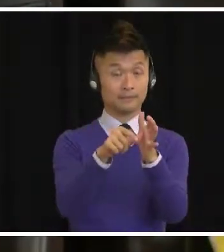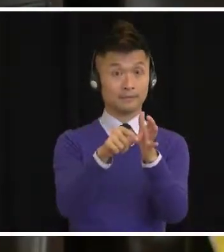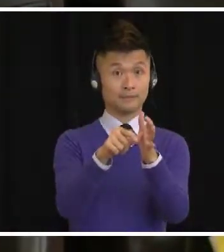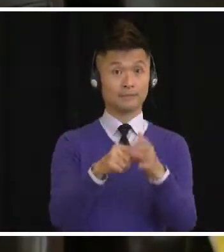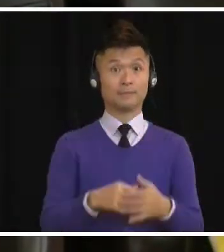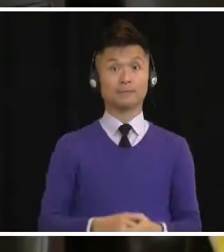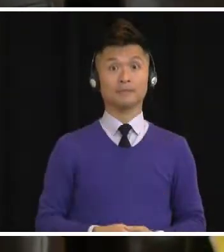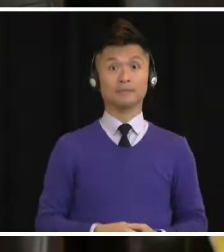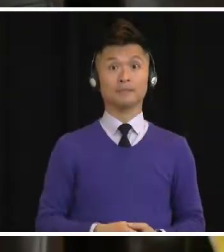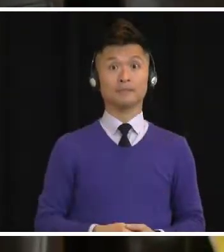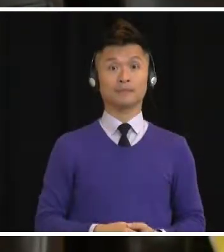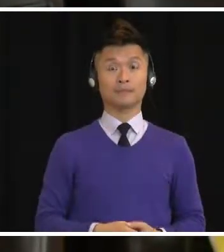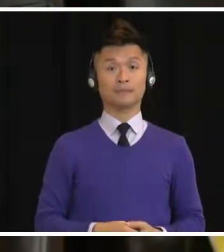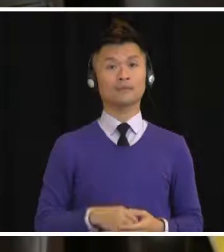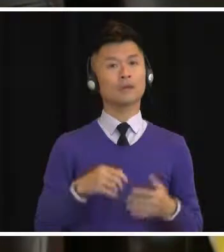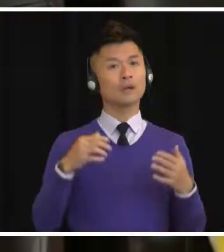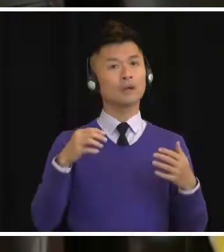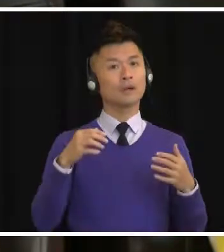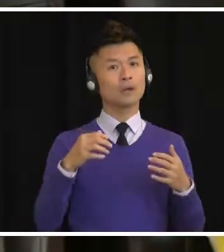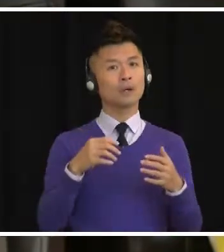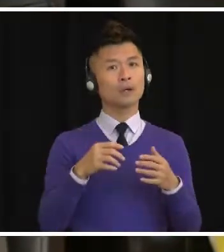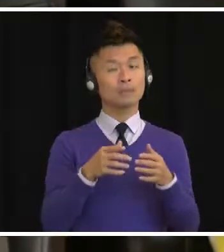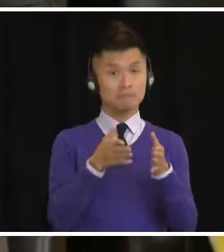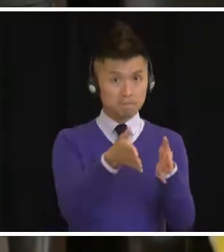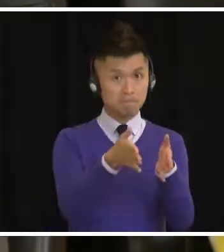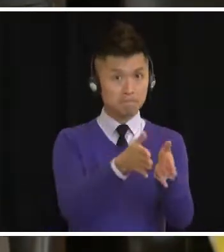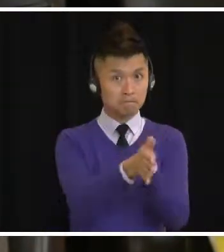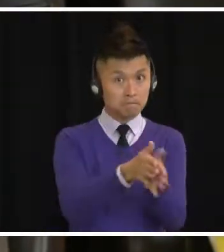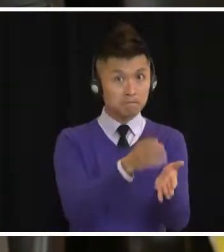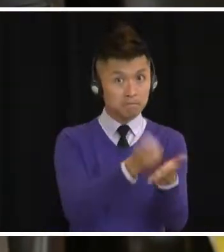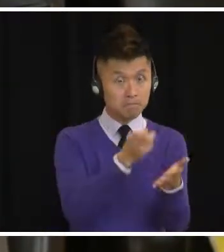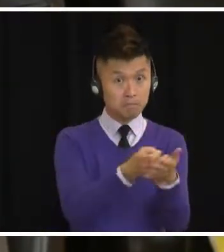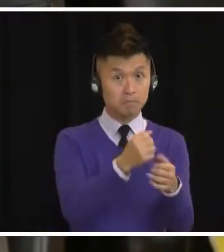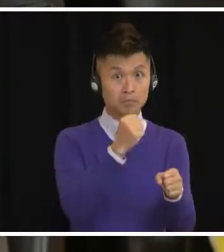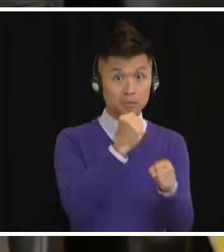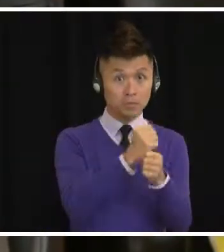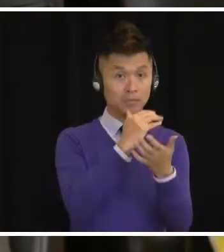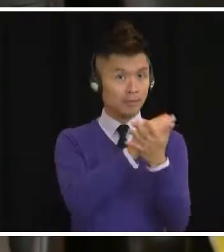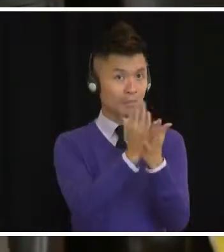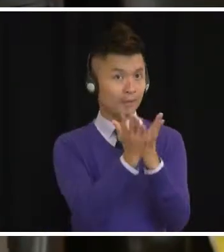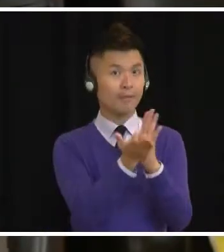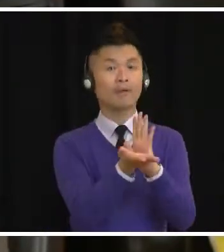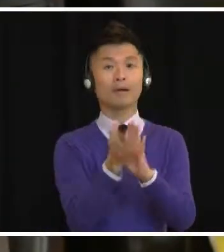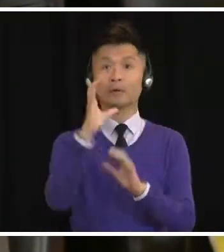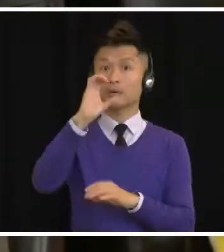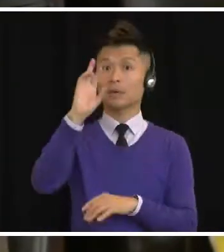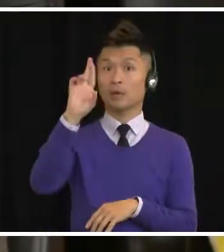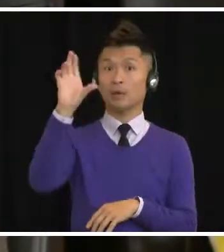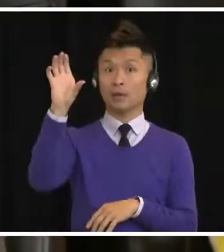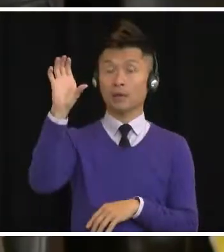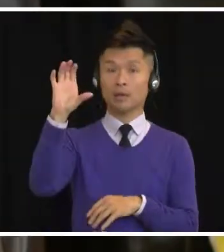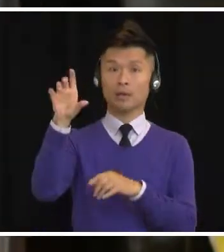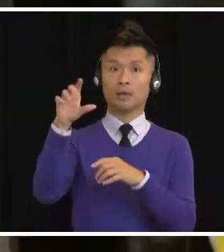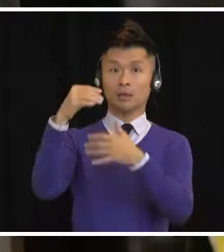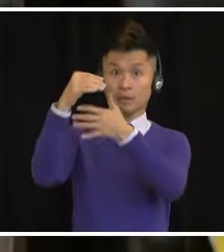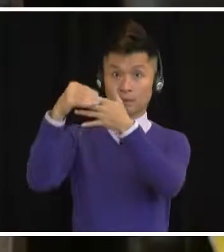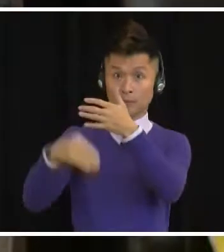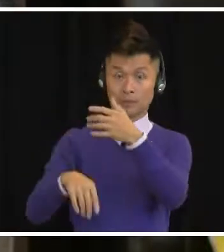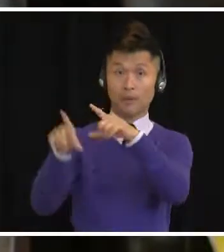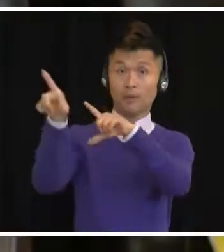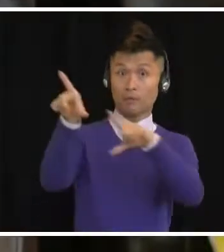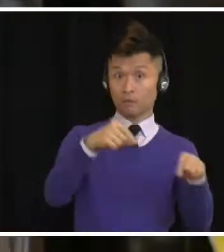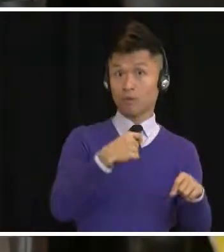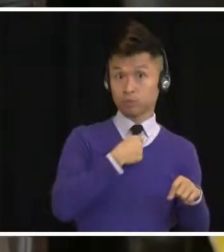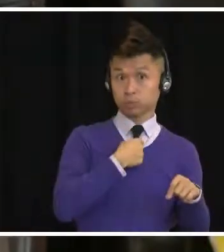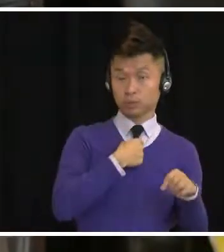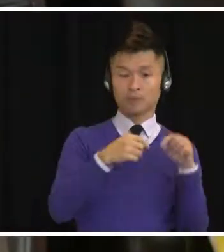Question three relates to children's views and how they're expressed, and we picked up again in Article 12, but I just want to flag, yesterday we